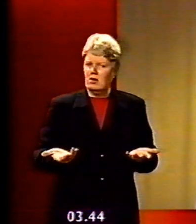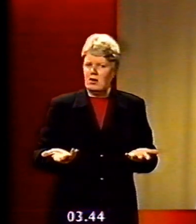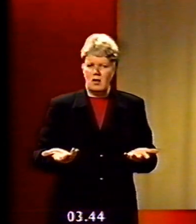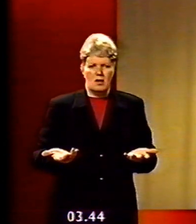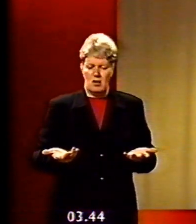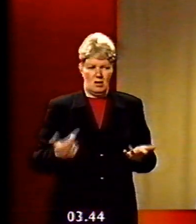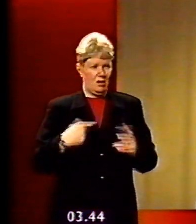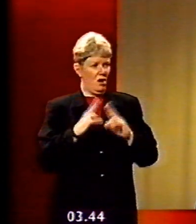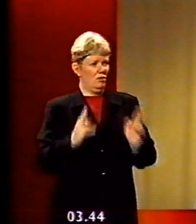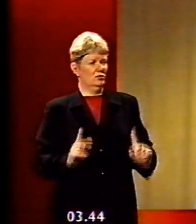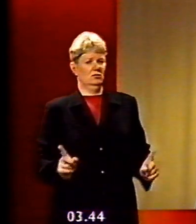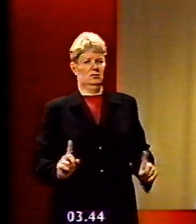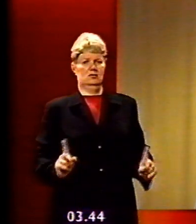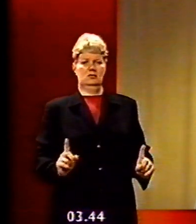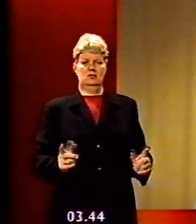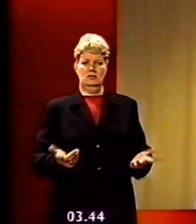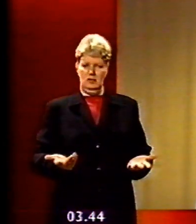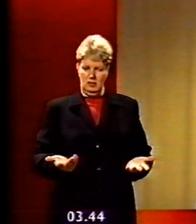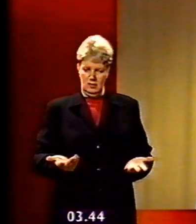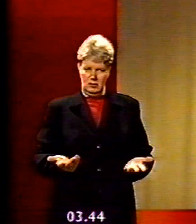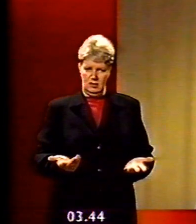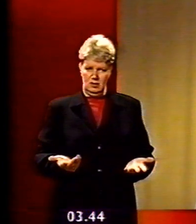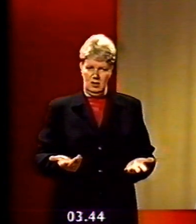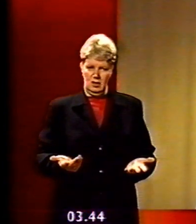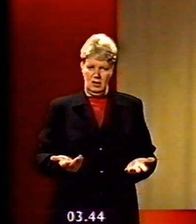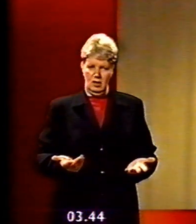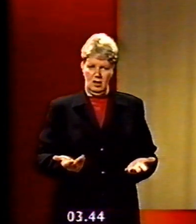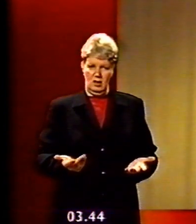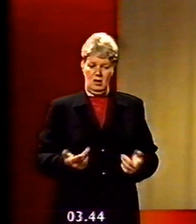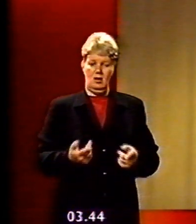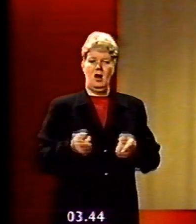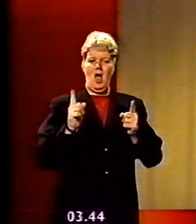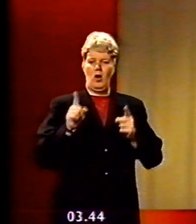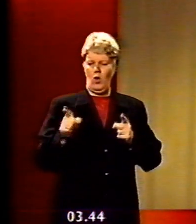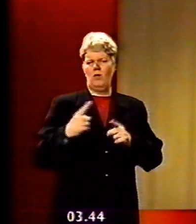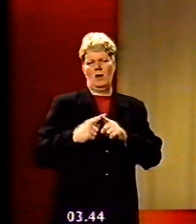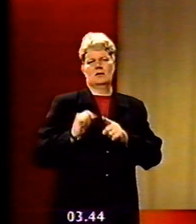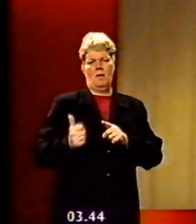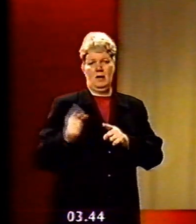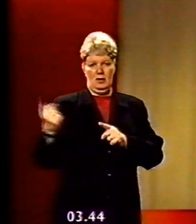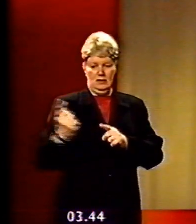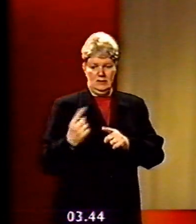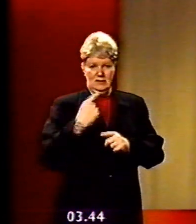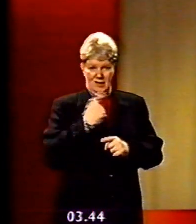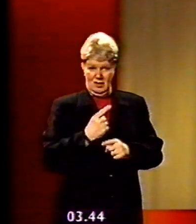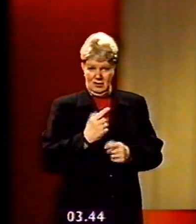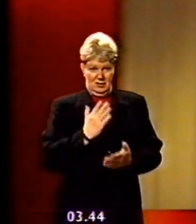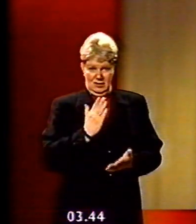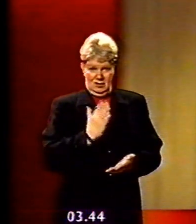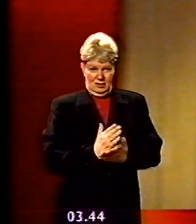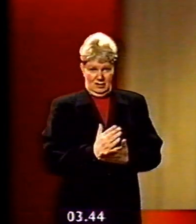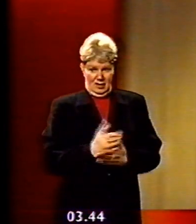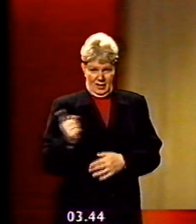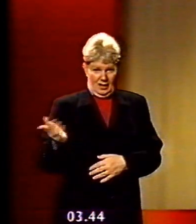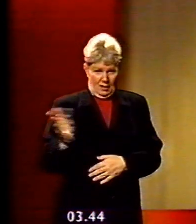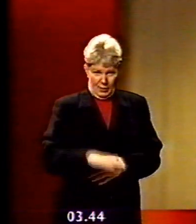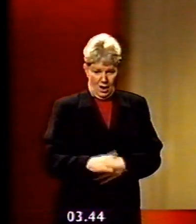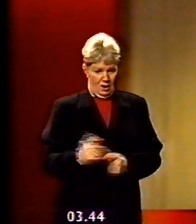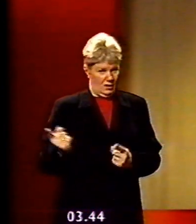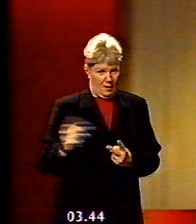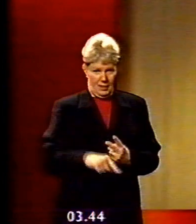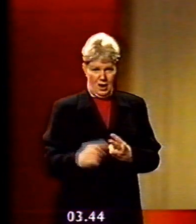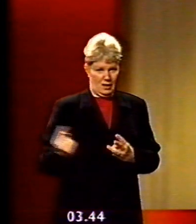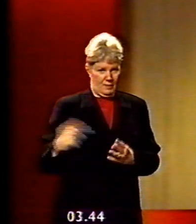our house. And our landlord neighbor came out of his home and said, they came back several times last